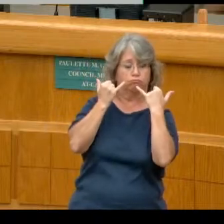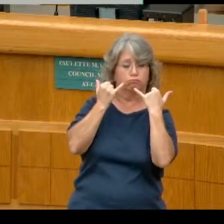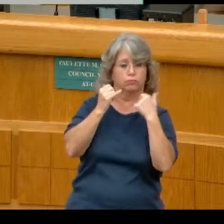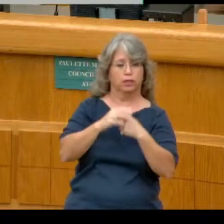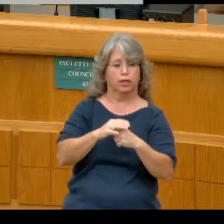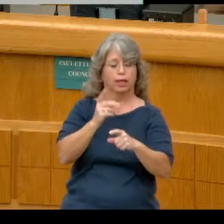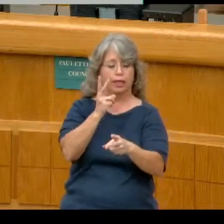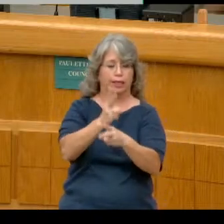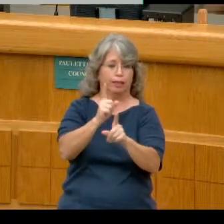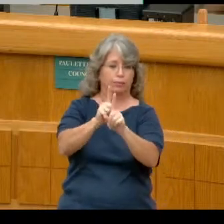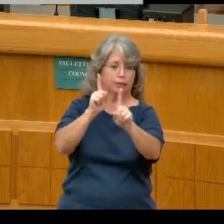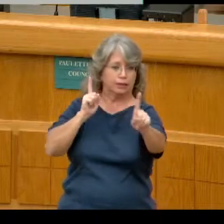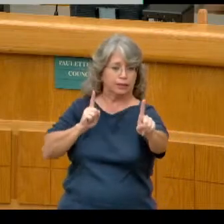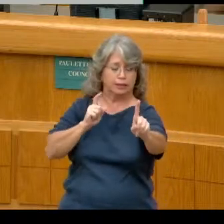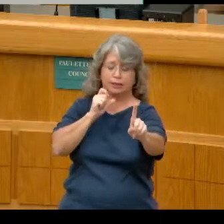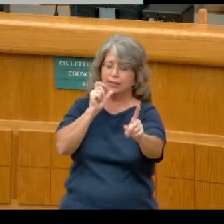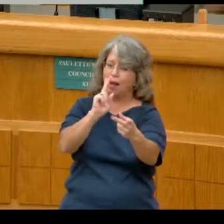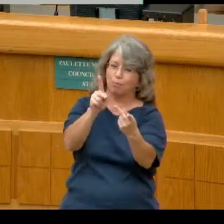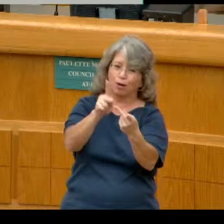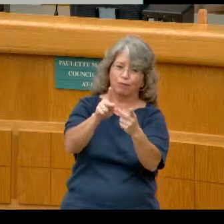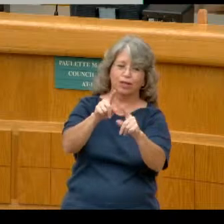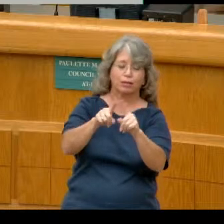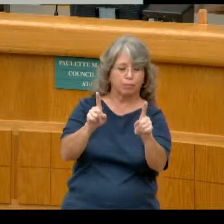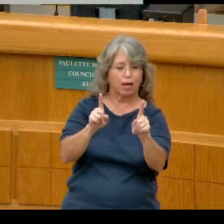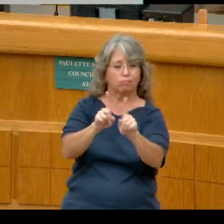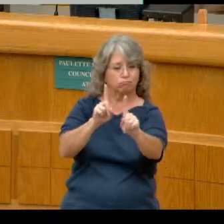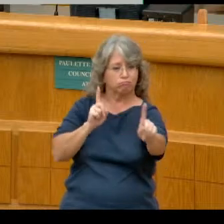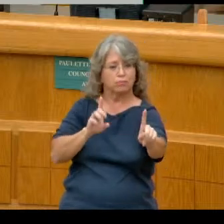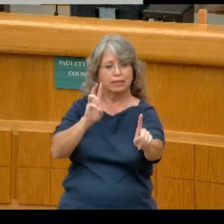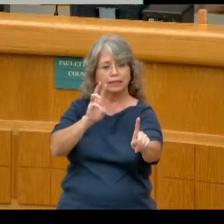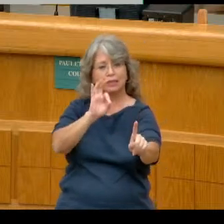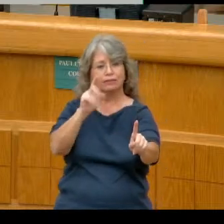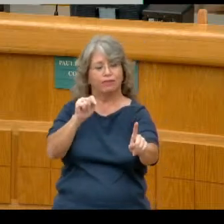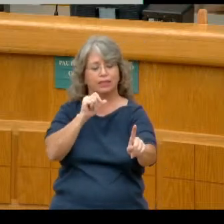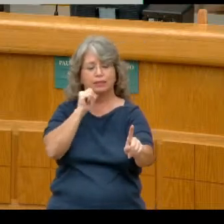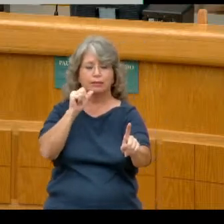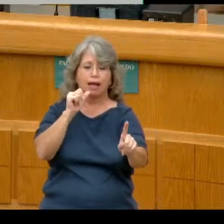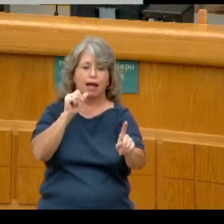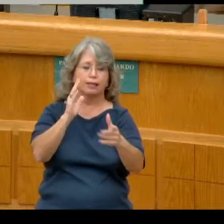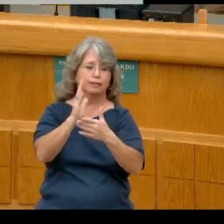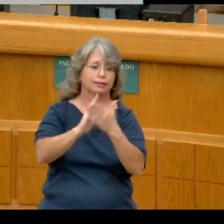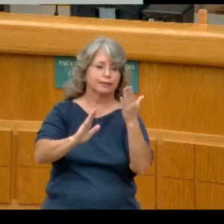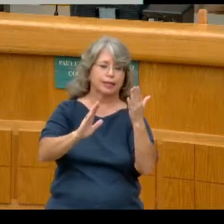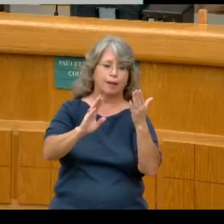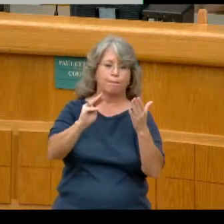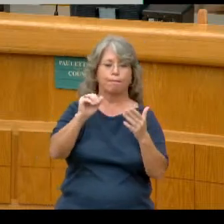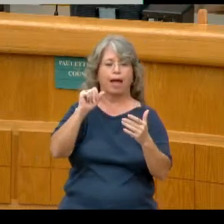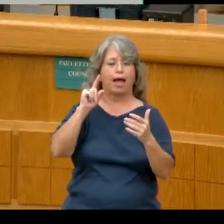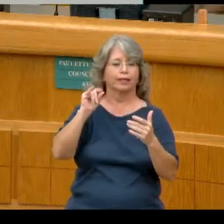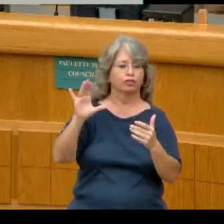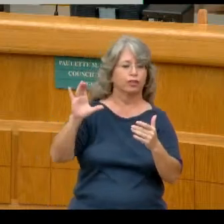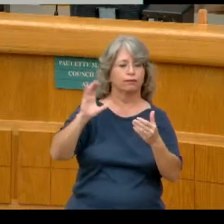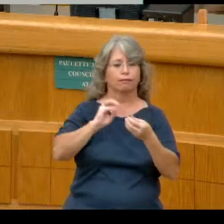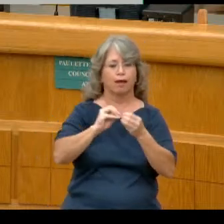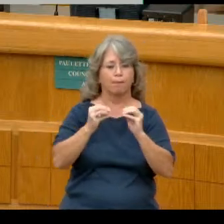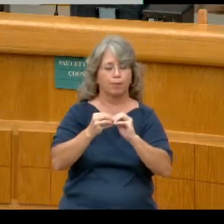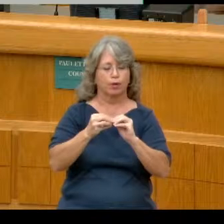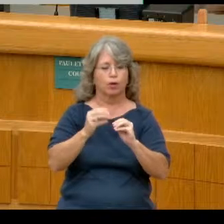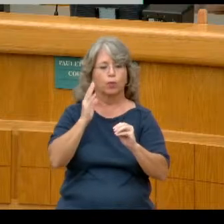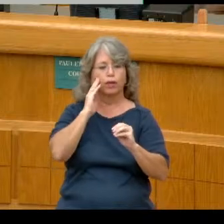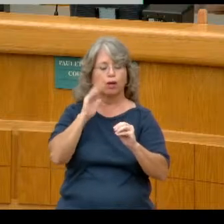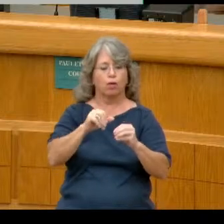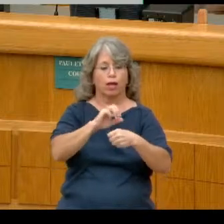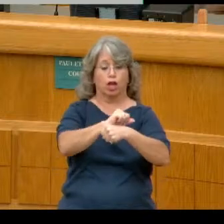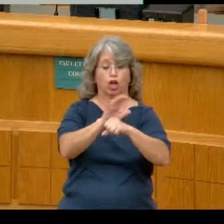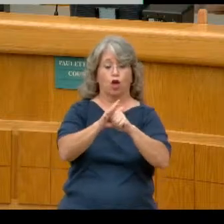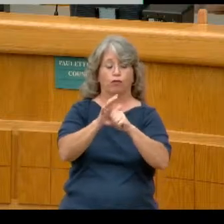not perfect. 6 feet is not some sort of magical number, especially because we know that COVID-19 is aerosolized and can easily travel more than